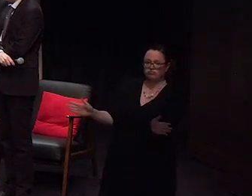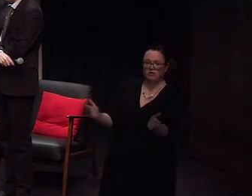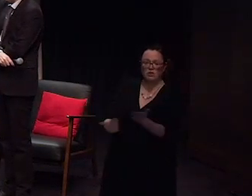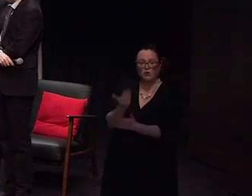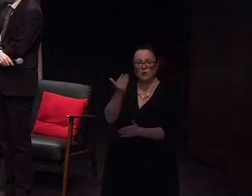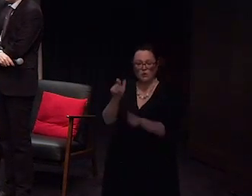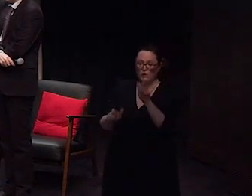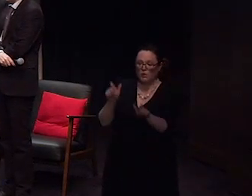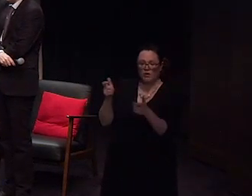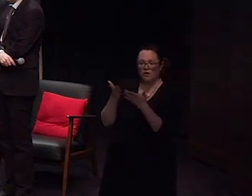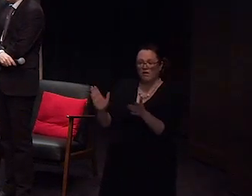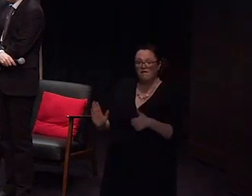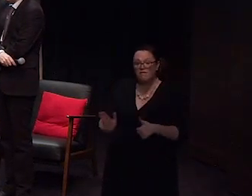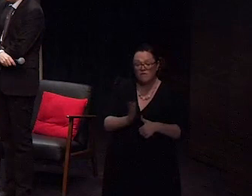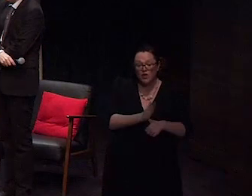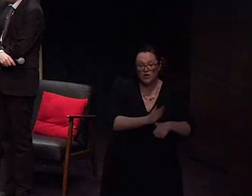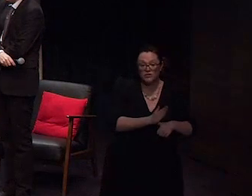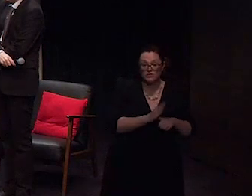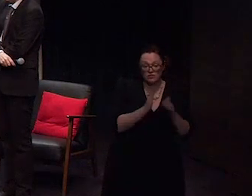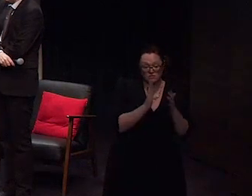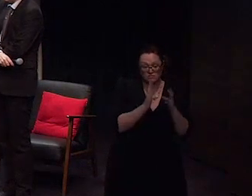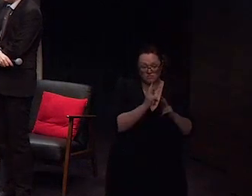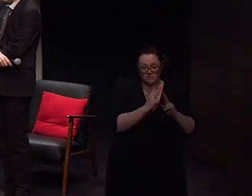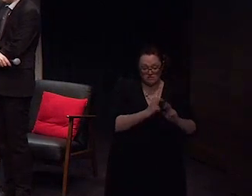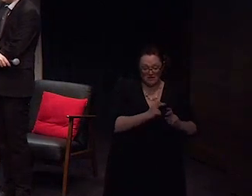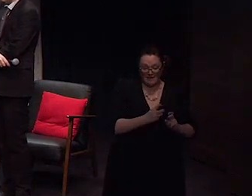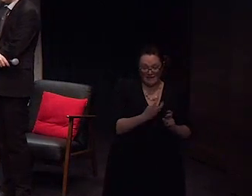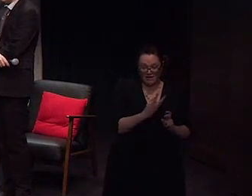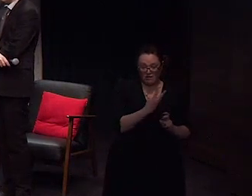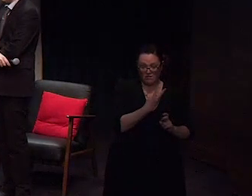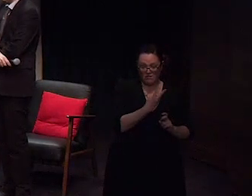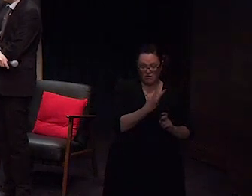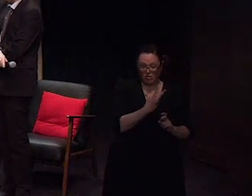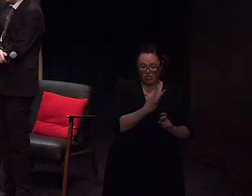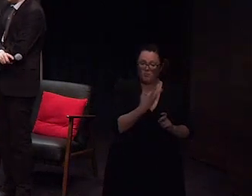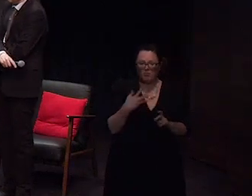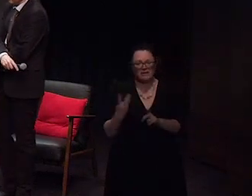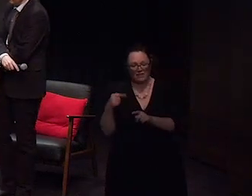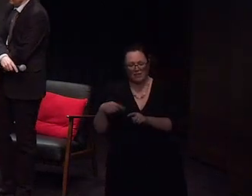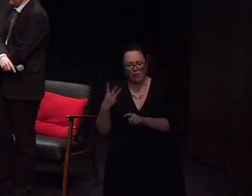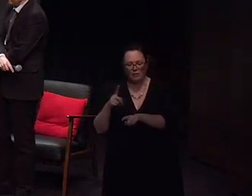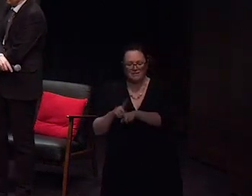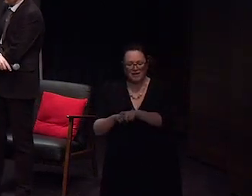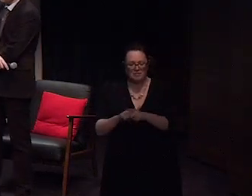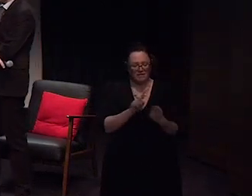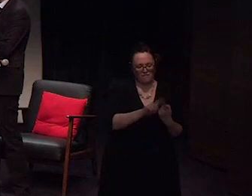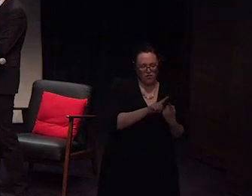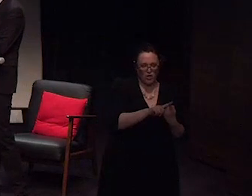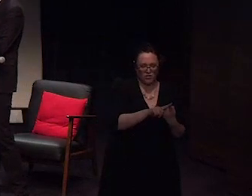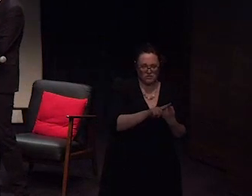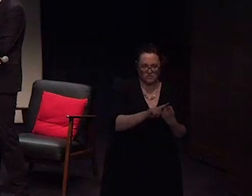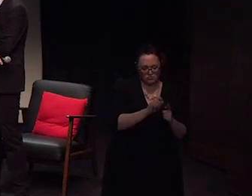first experimentation, we had three times. The really first was with your kind of